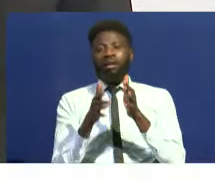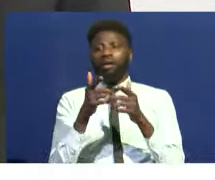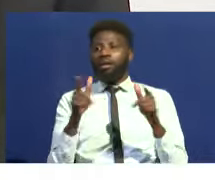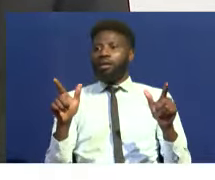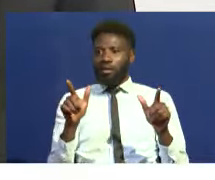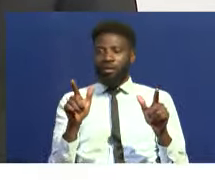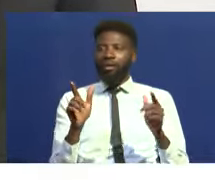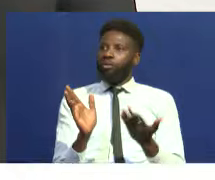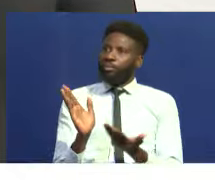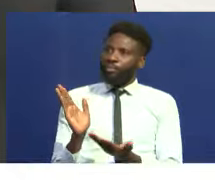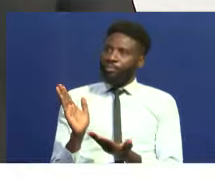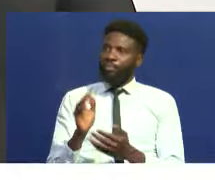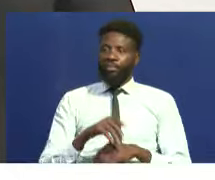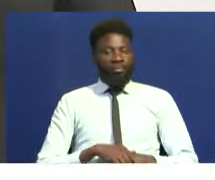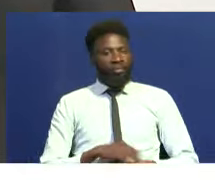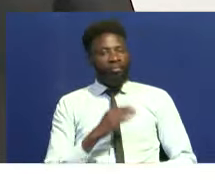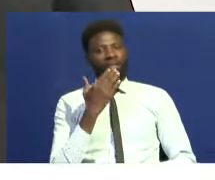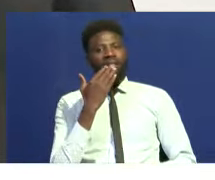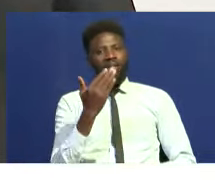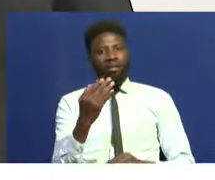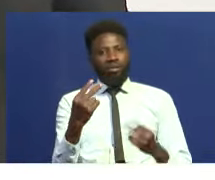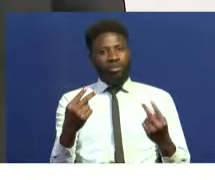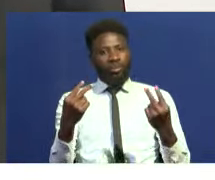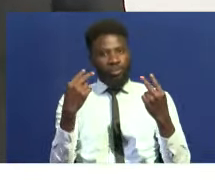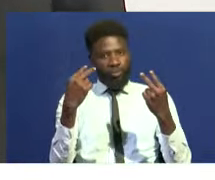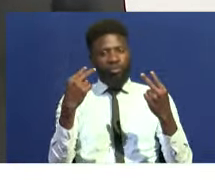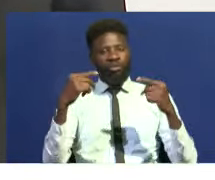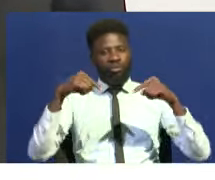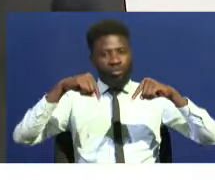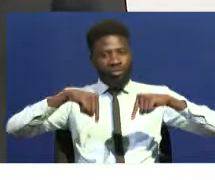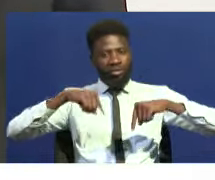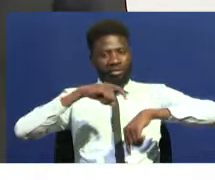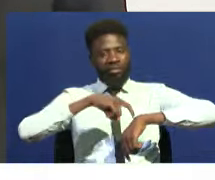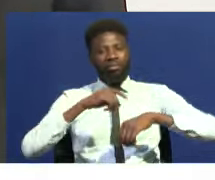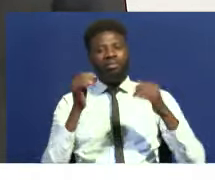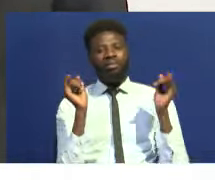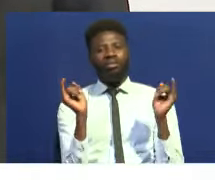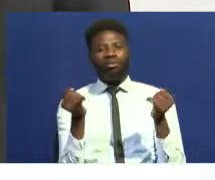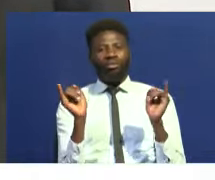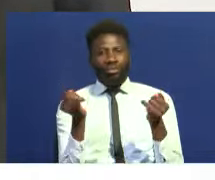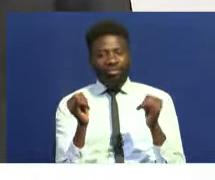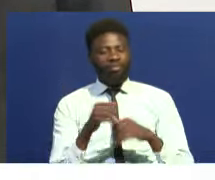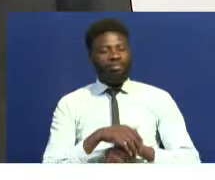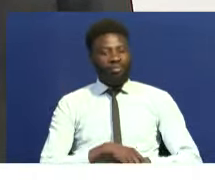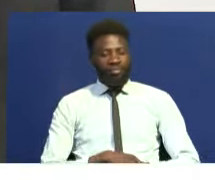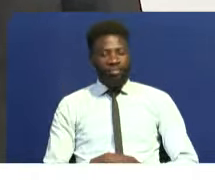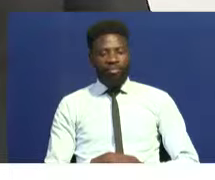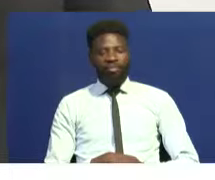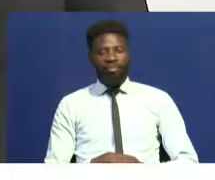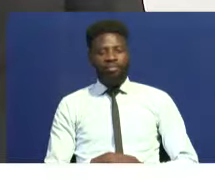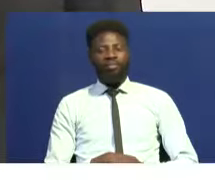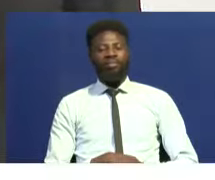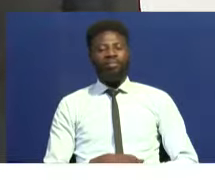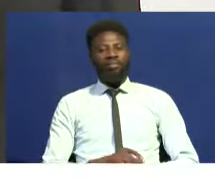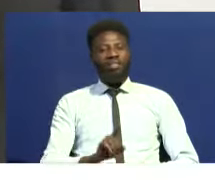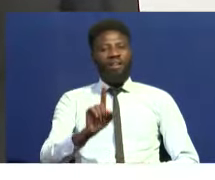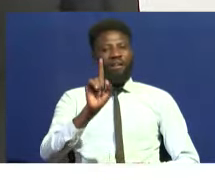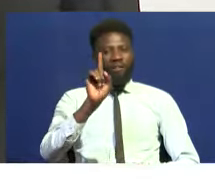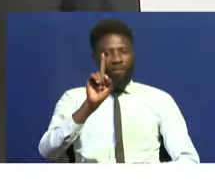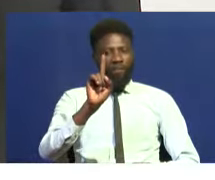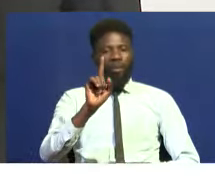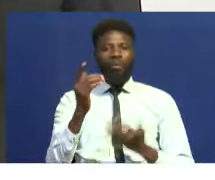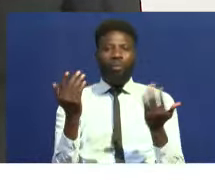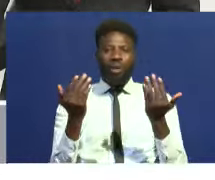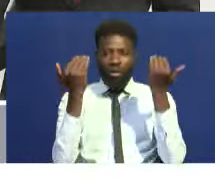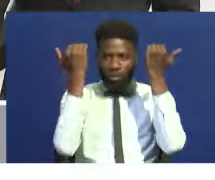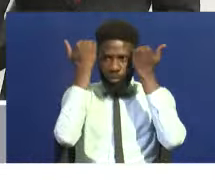your screen. Many thanks indeed for joining us for this live newscast. Indeed, let's start from the Milimani Law